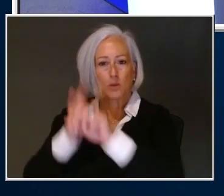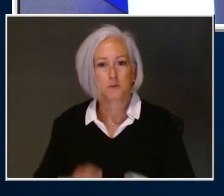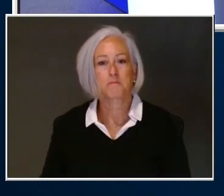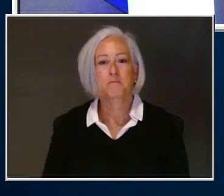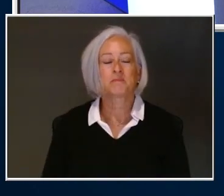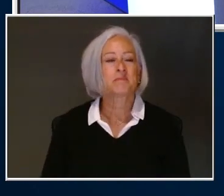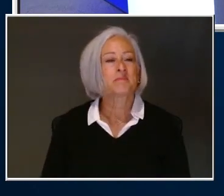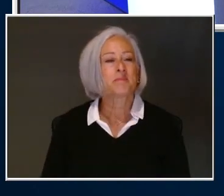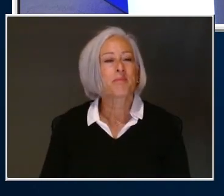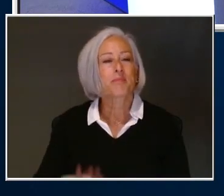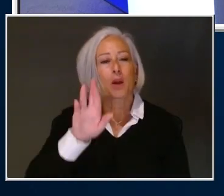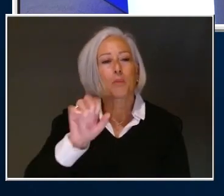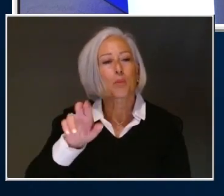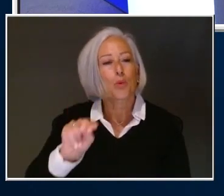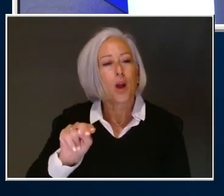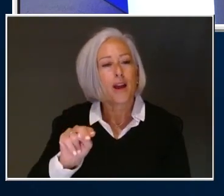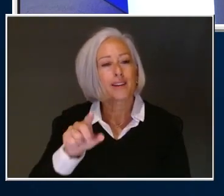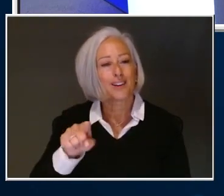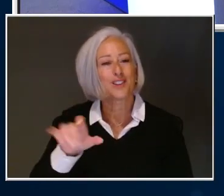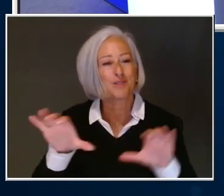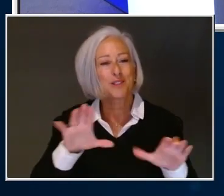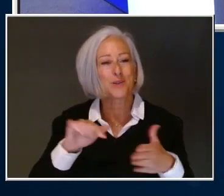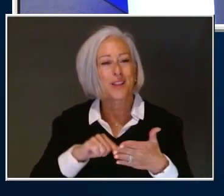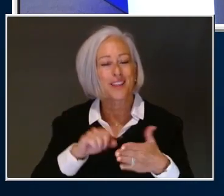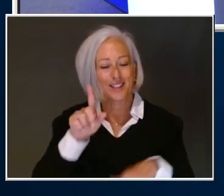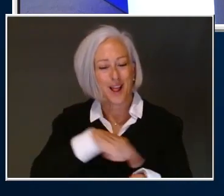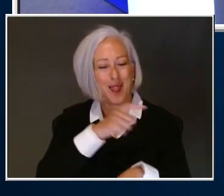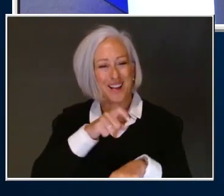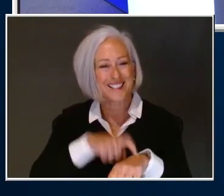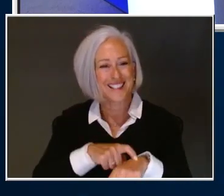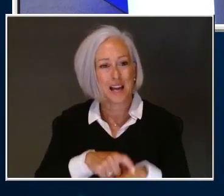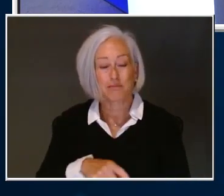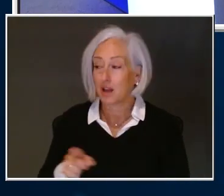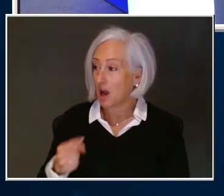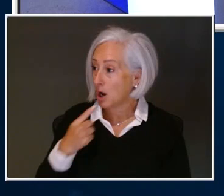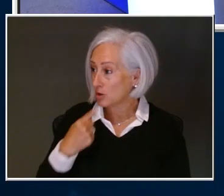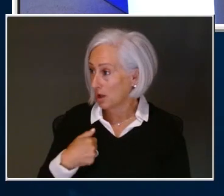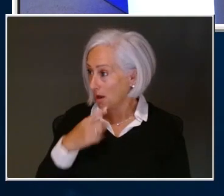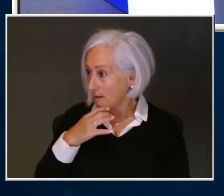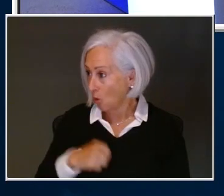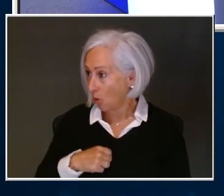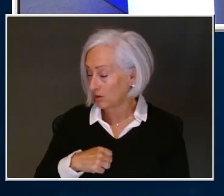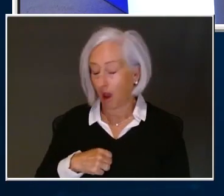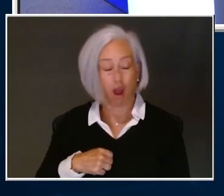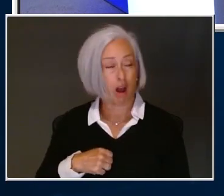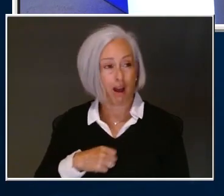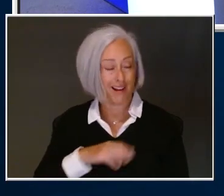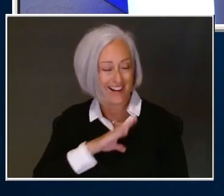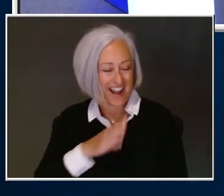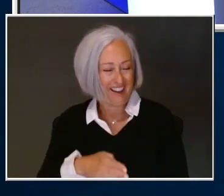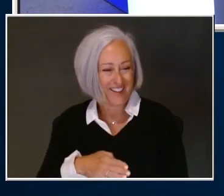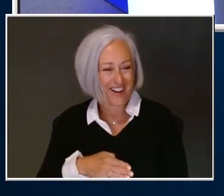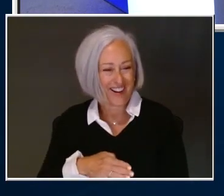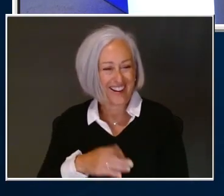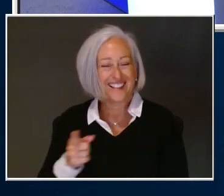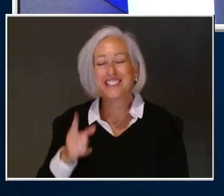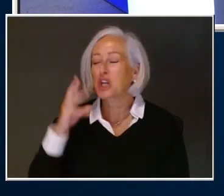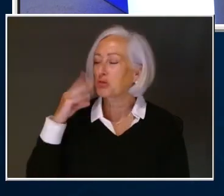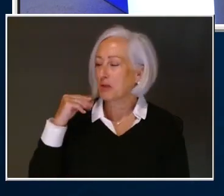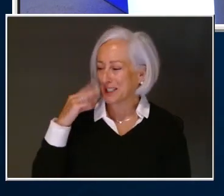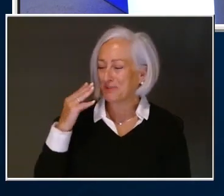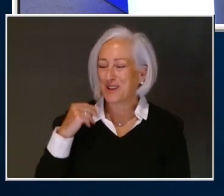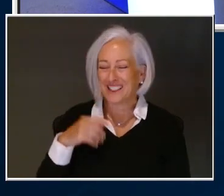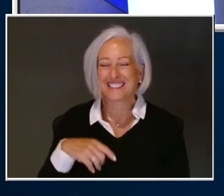Brian, dare I say you've been doing this a really long time. So you're saying I'm old? Never. You're just seasoned, and you're our